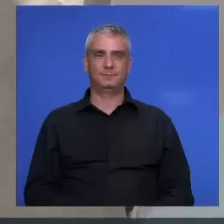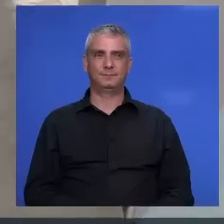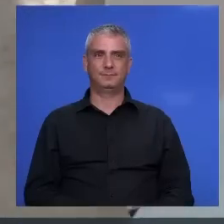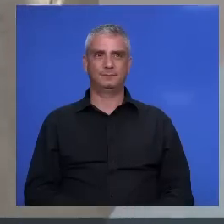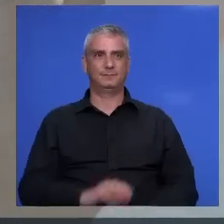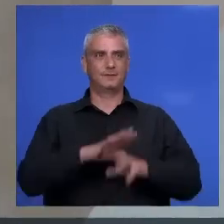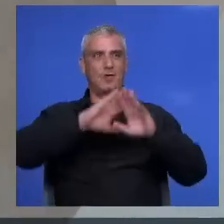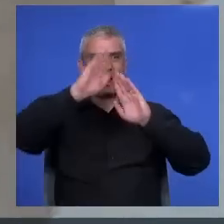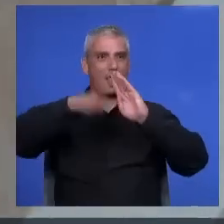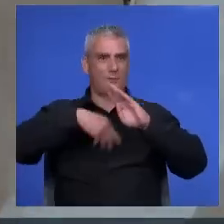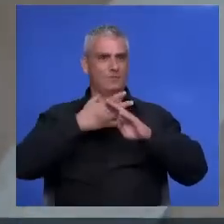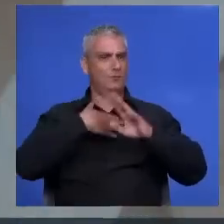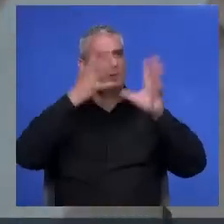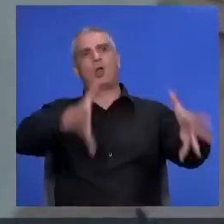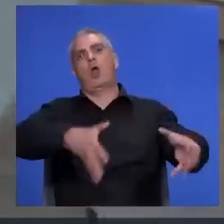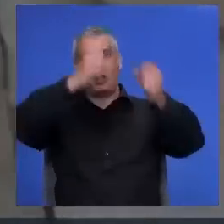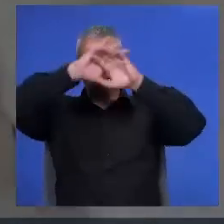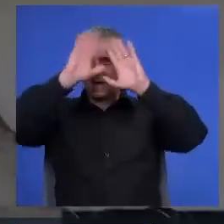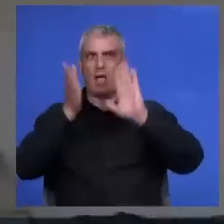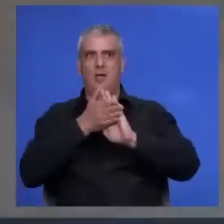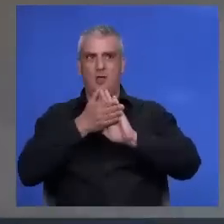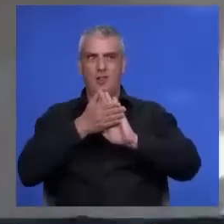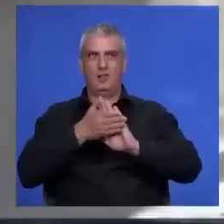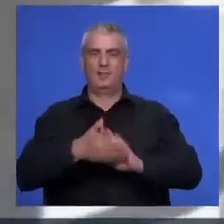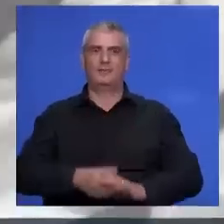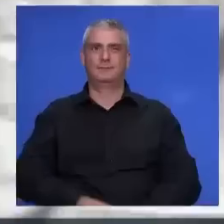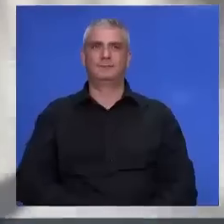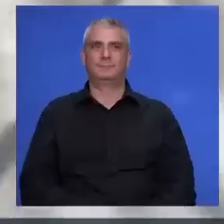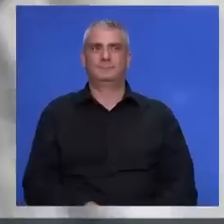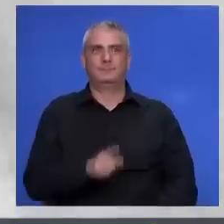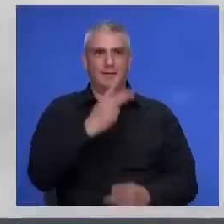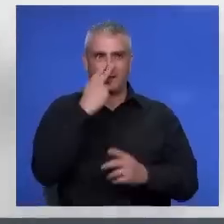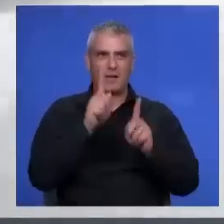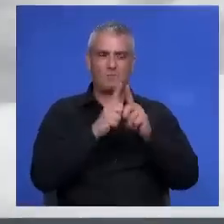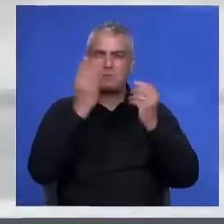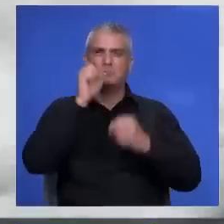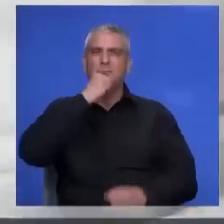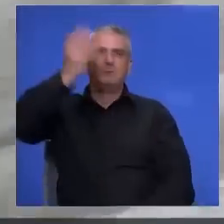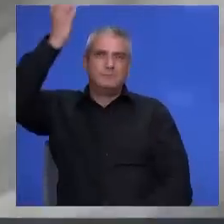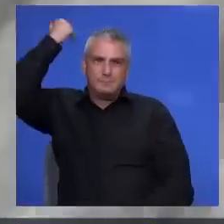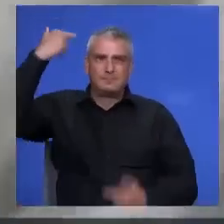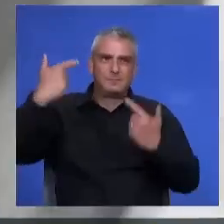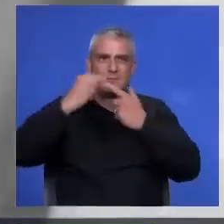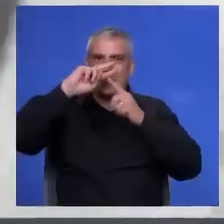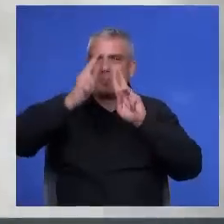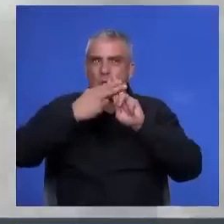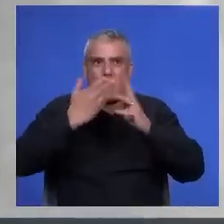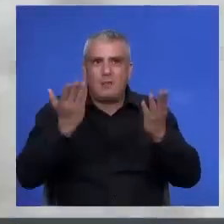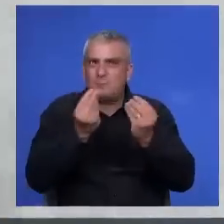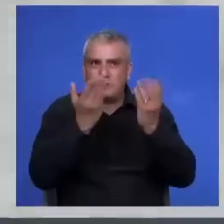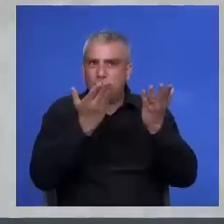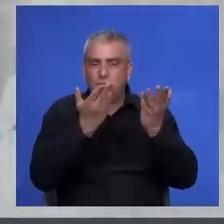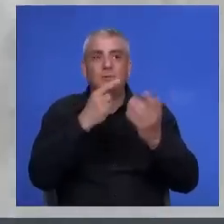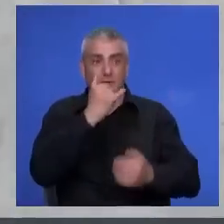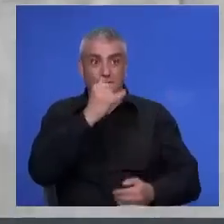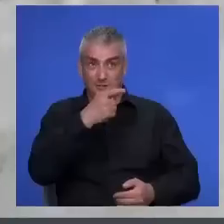all wrapped up. I really want to just pull the tarpaulin off this thing. This looks like a World War something. It is.